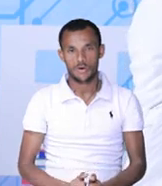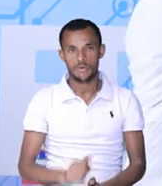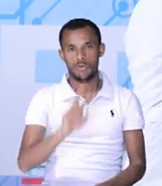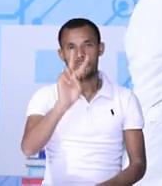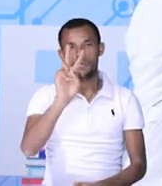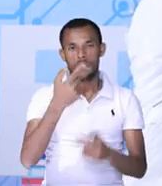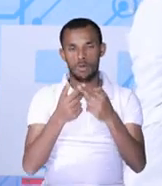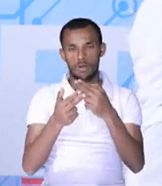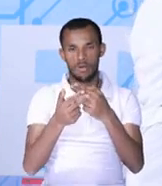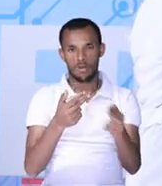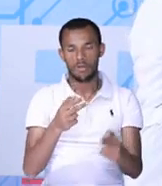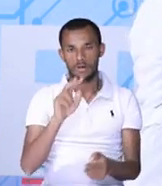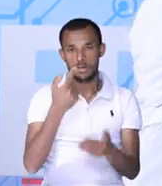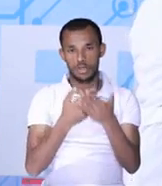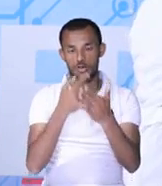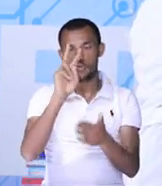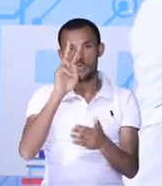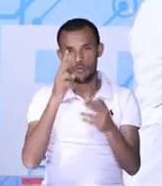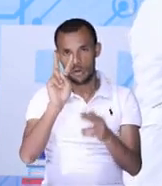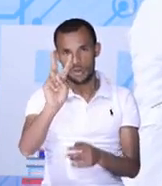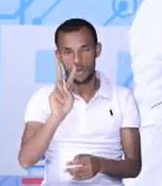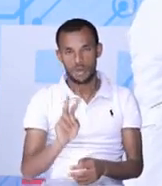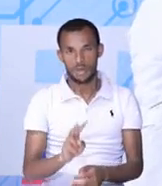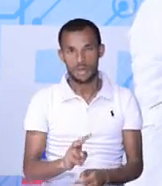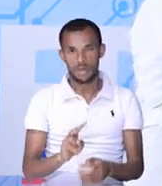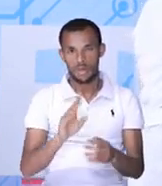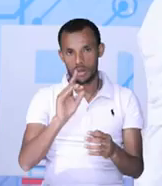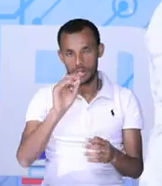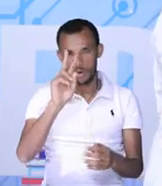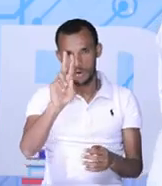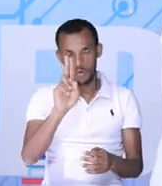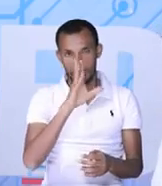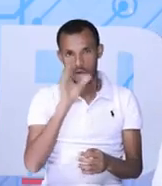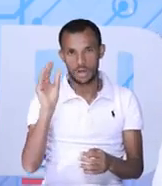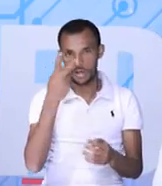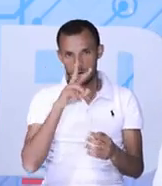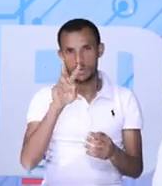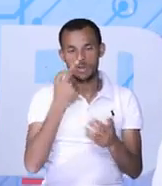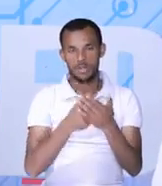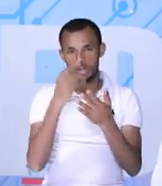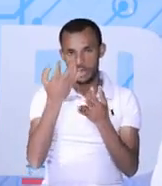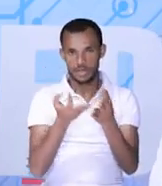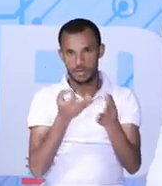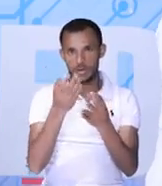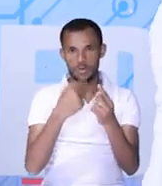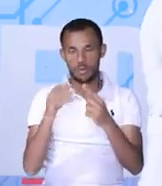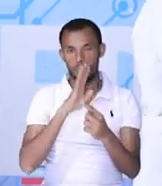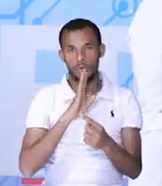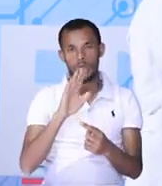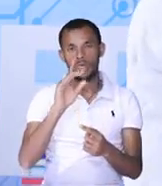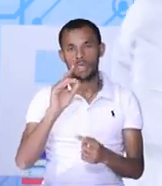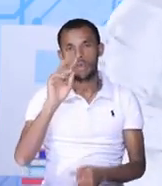v times, assume this to be du, and assume this expression to be